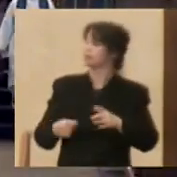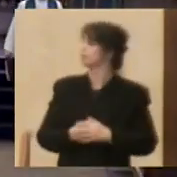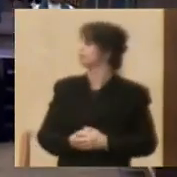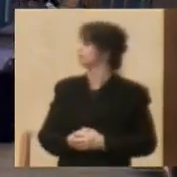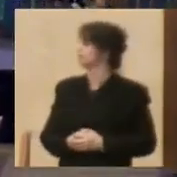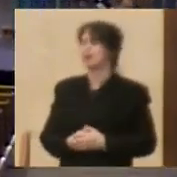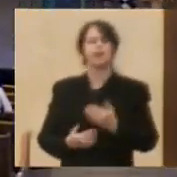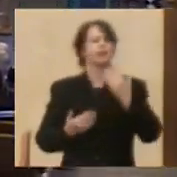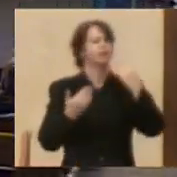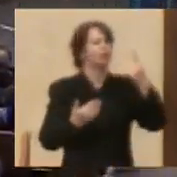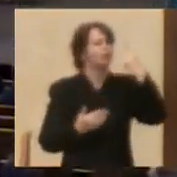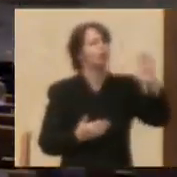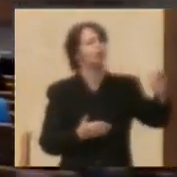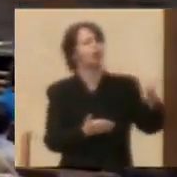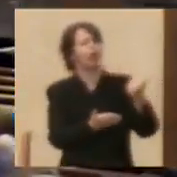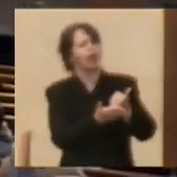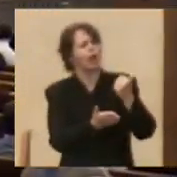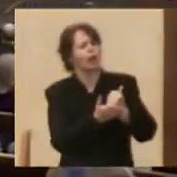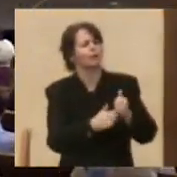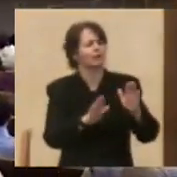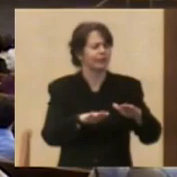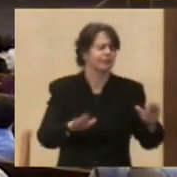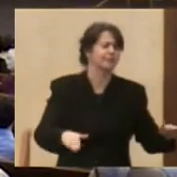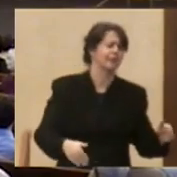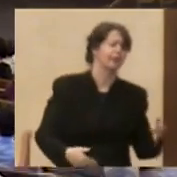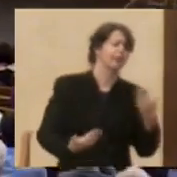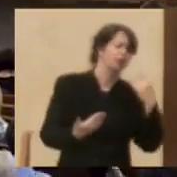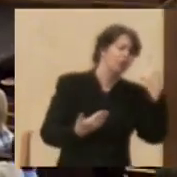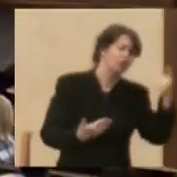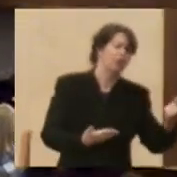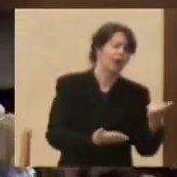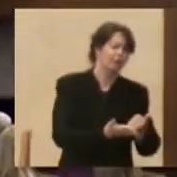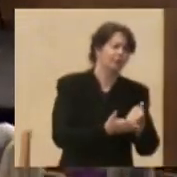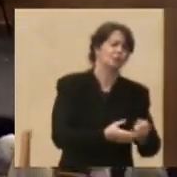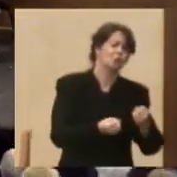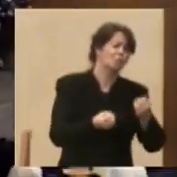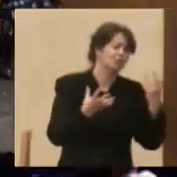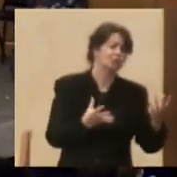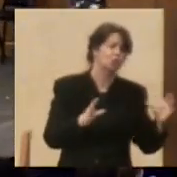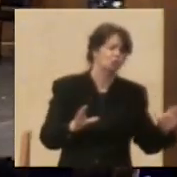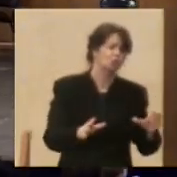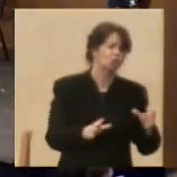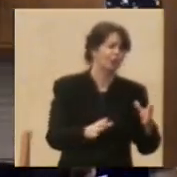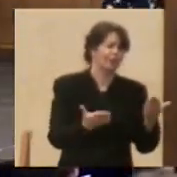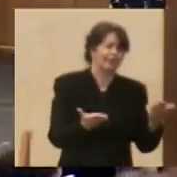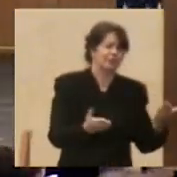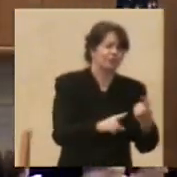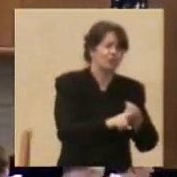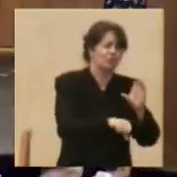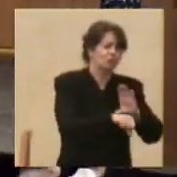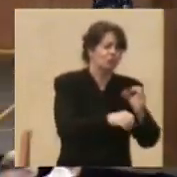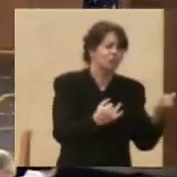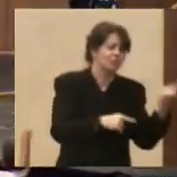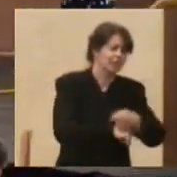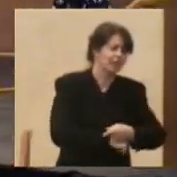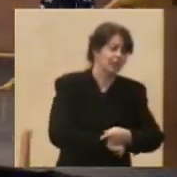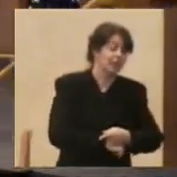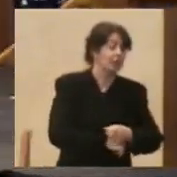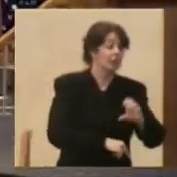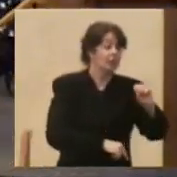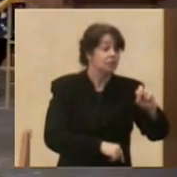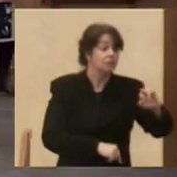Thanks for your help, kids. I really appreciate that you helped me unload the car. There was so much stuff from church today. Sarah, be sure